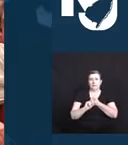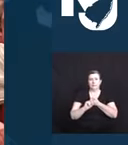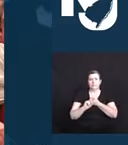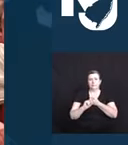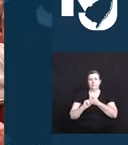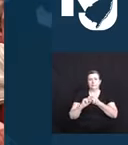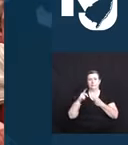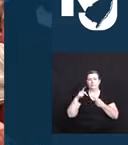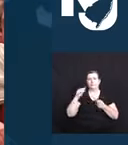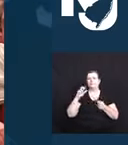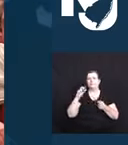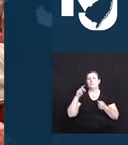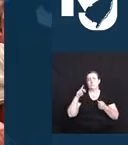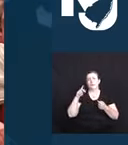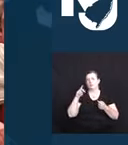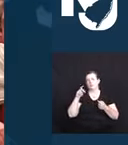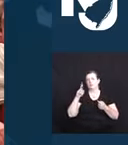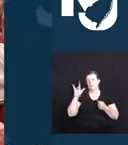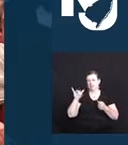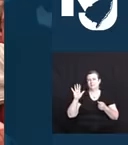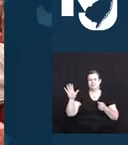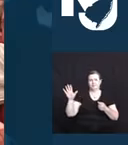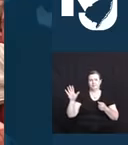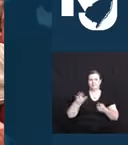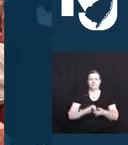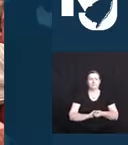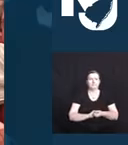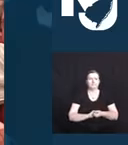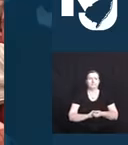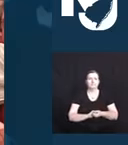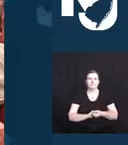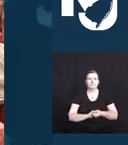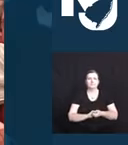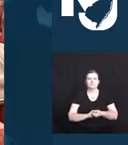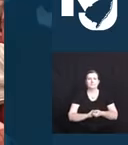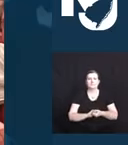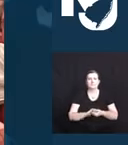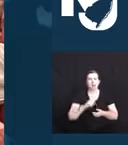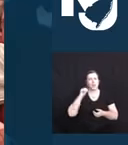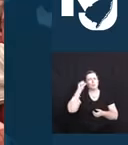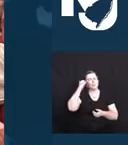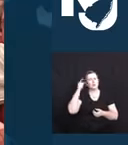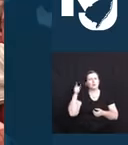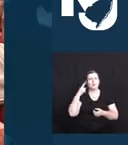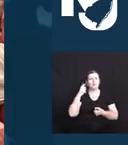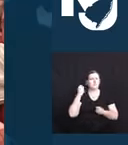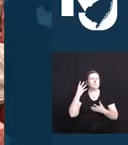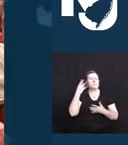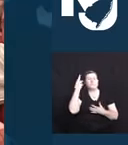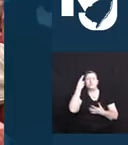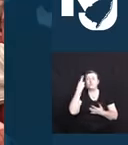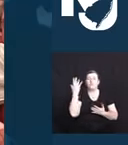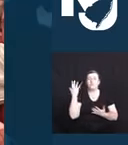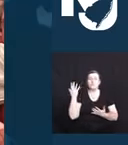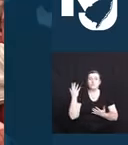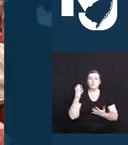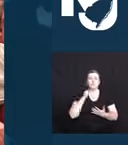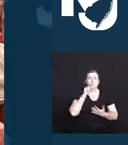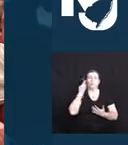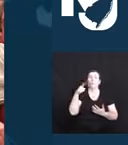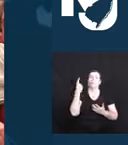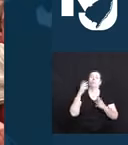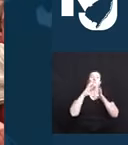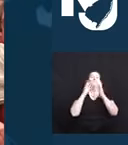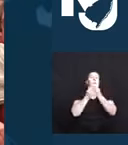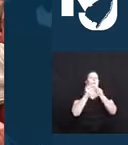great exchange a short while ago. She'll be remembered for a lot of things, but she certainly should be remembered not just for her family